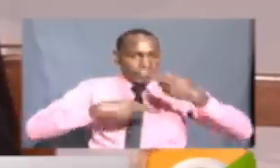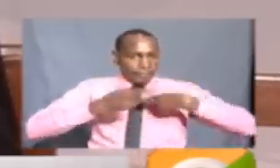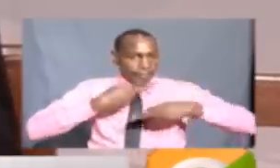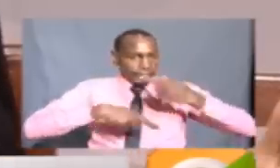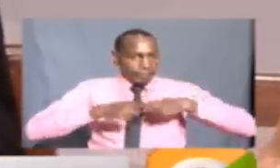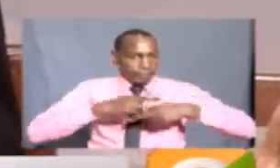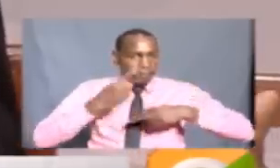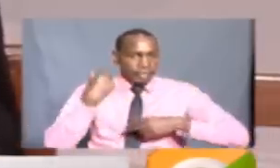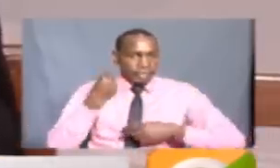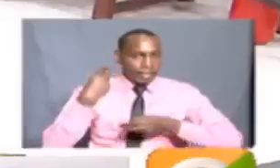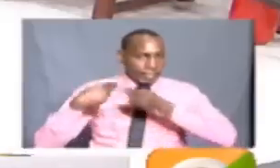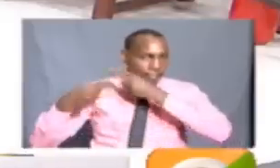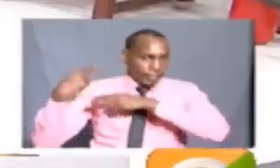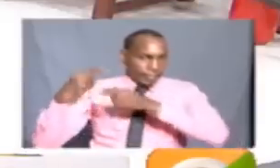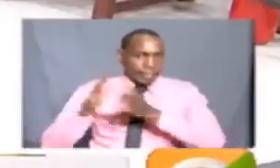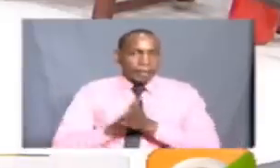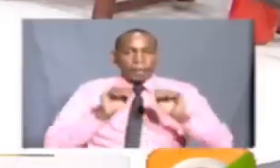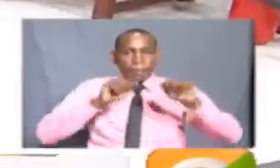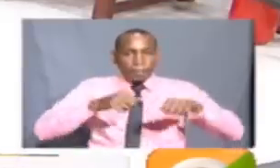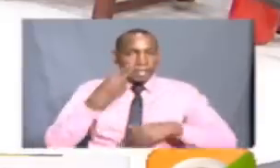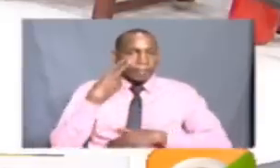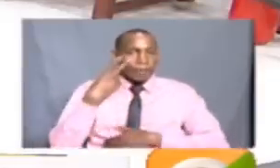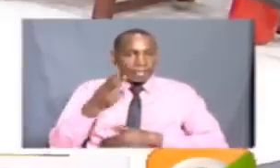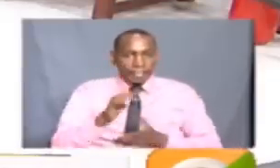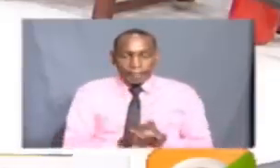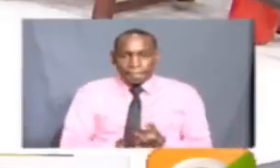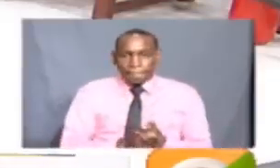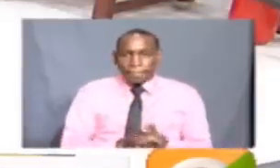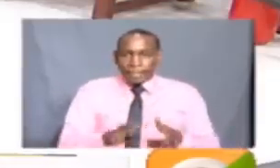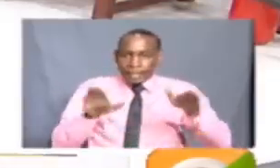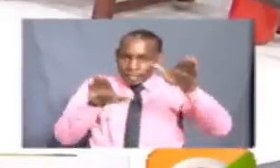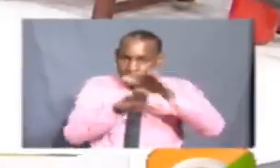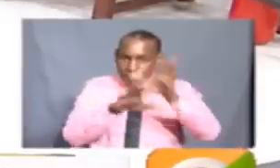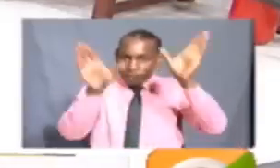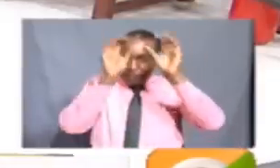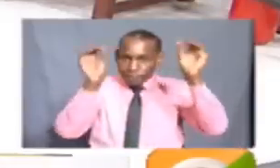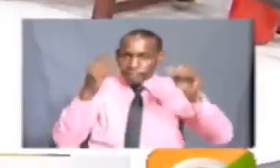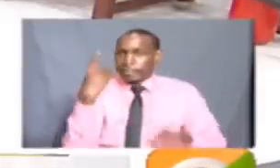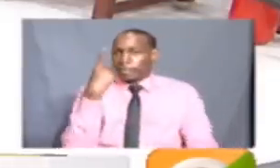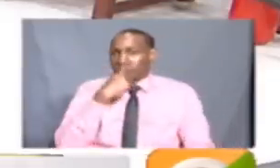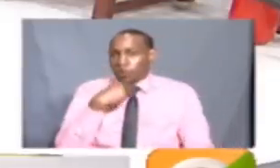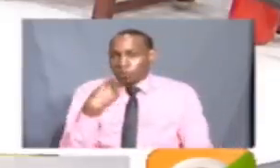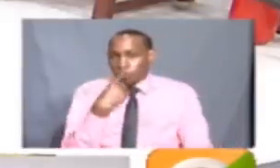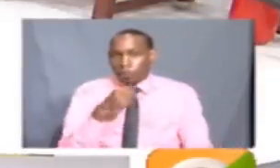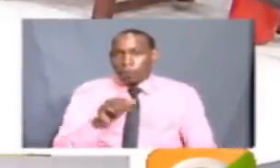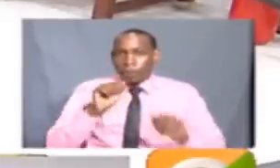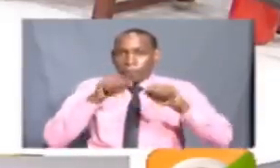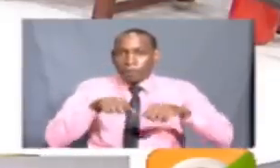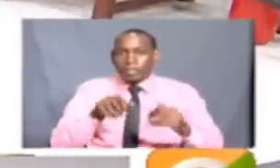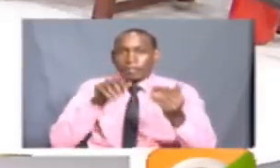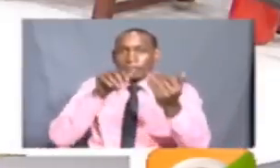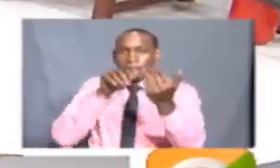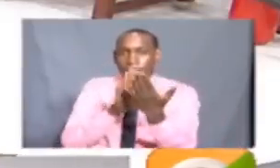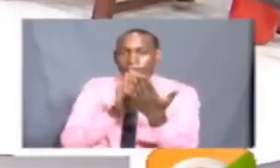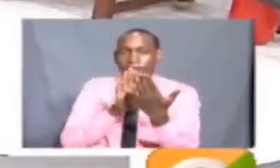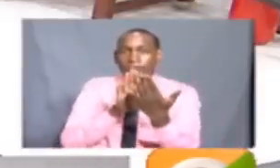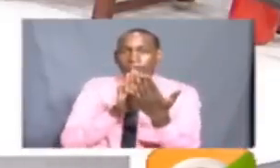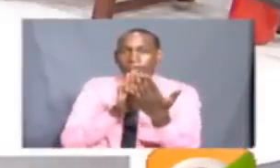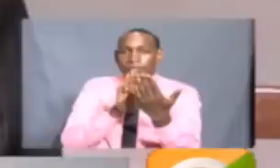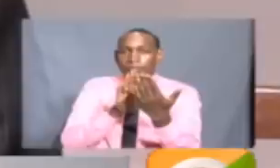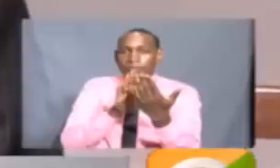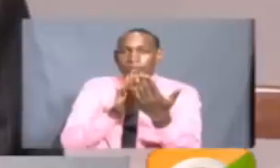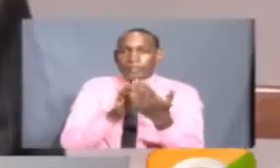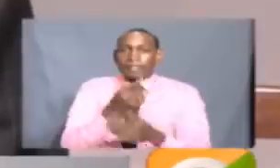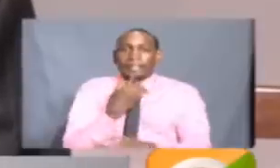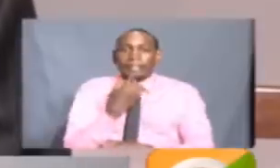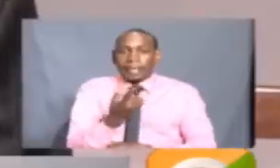your recent history, mm, and you will see it. Here is a deputy president who can look at us smack in the face and